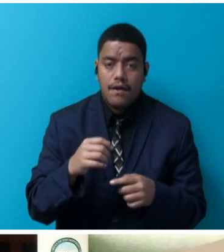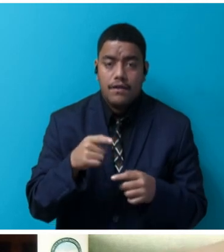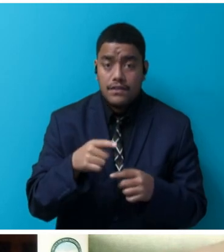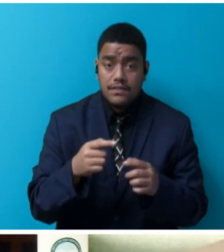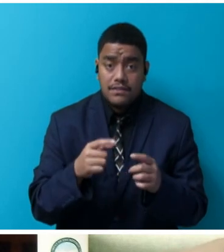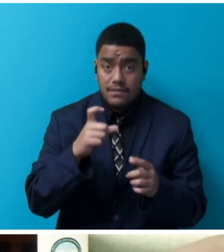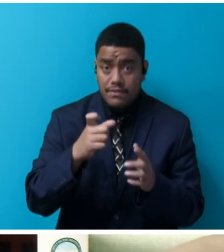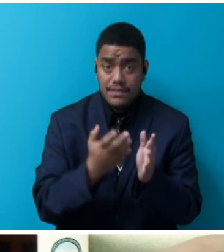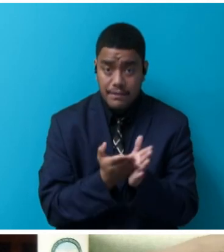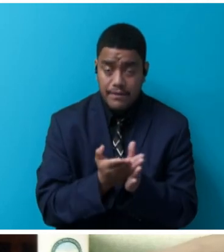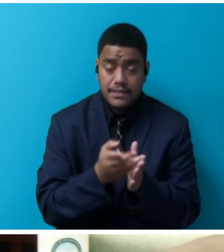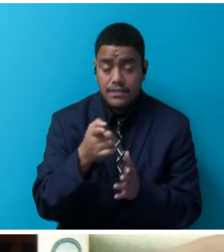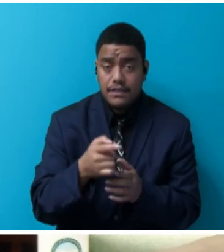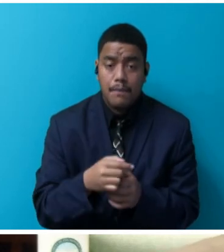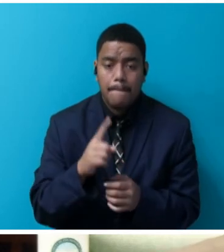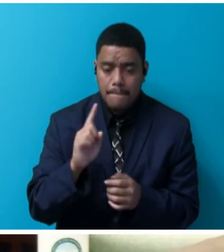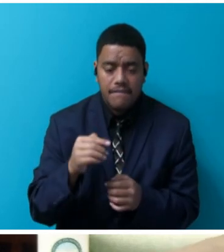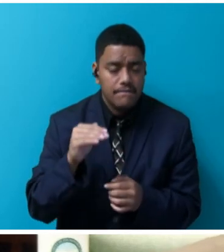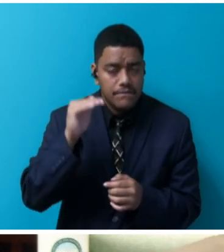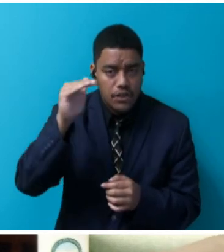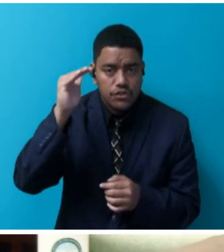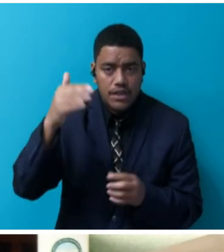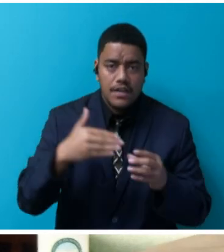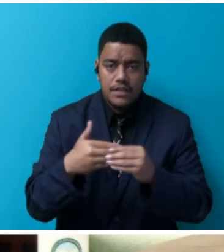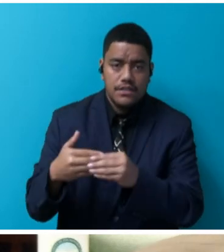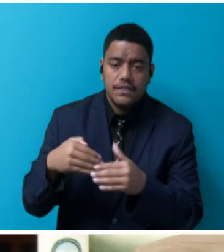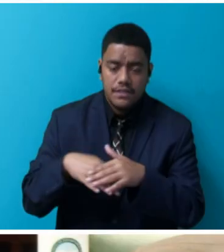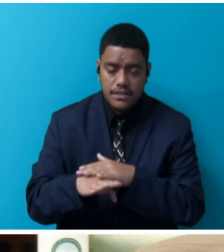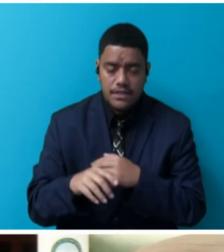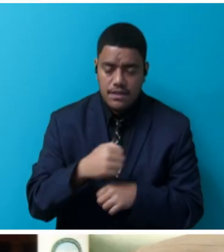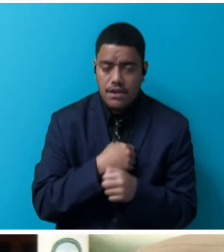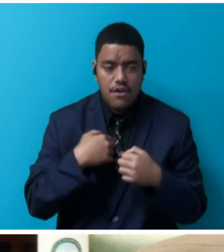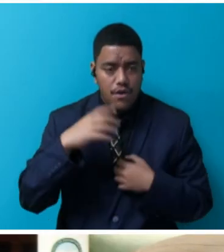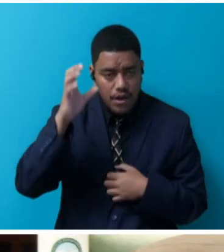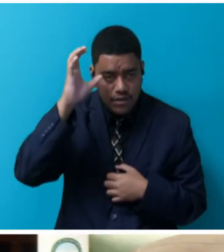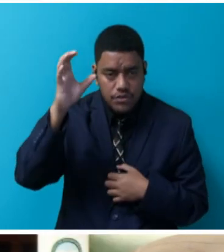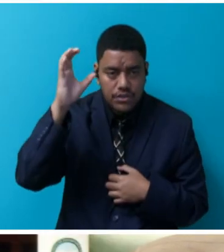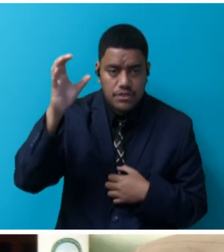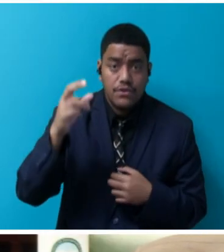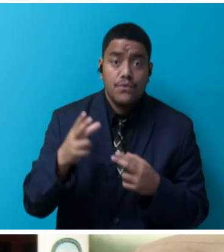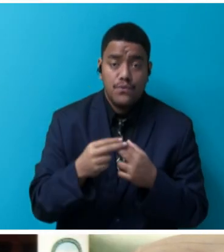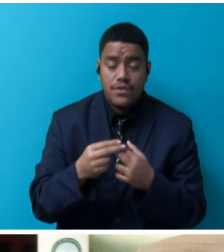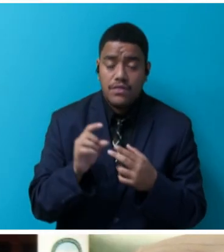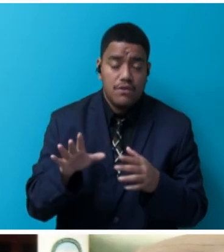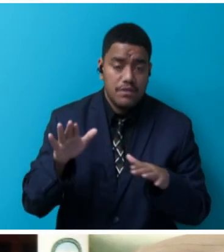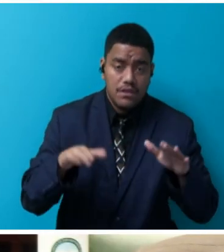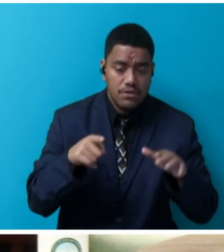but perhaps future leadership in our country. Without doubt, he was one